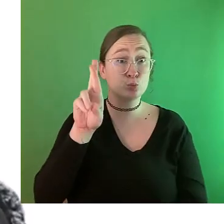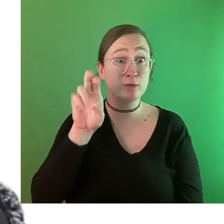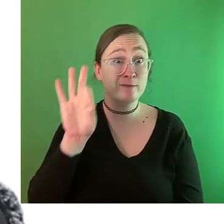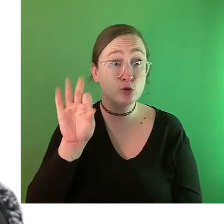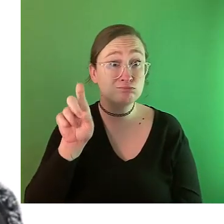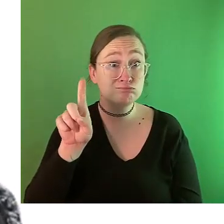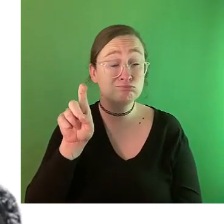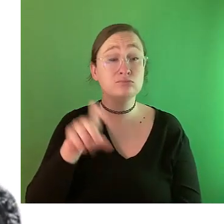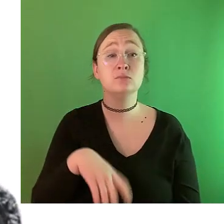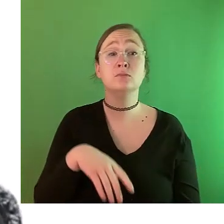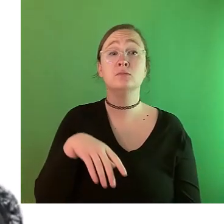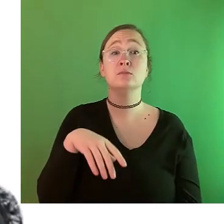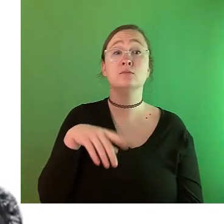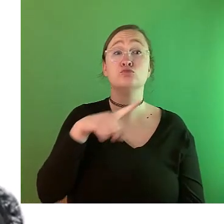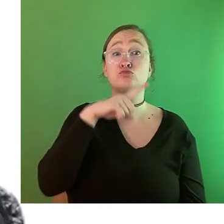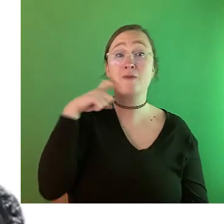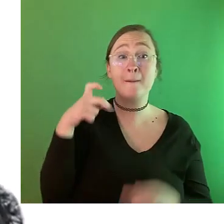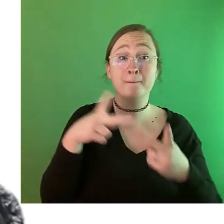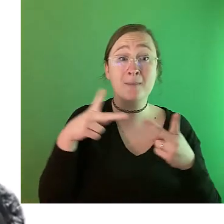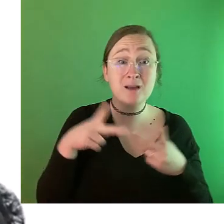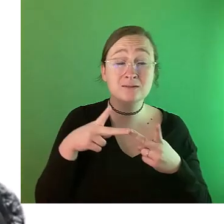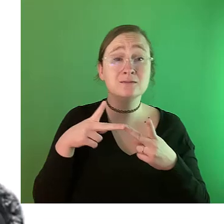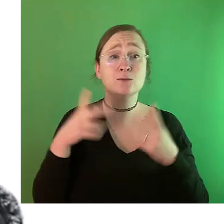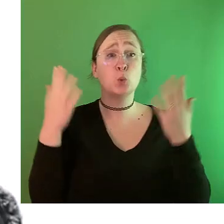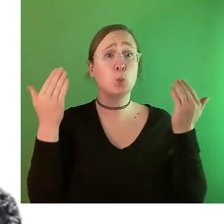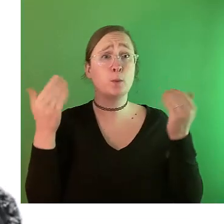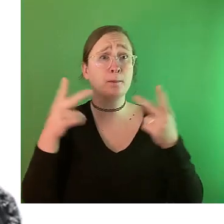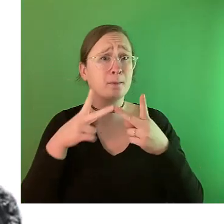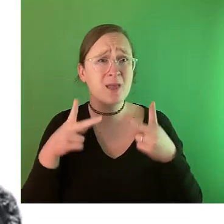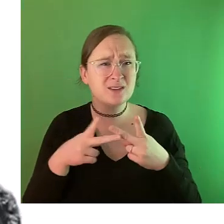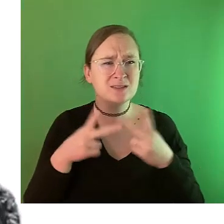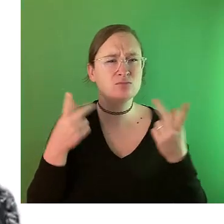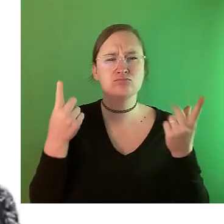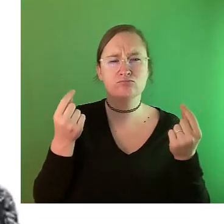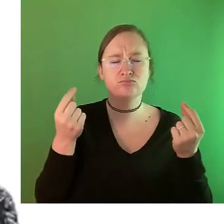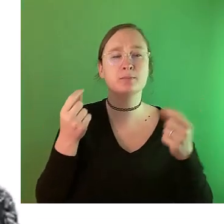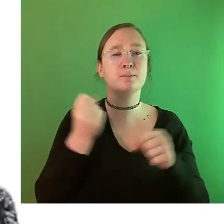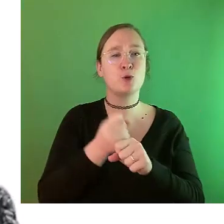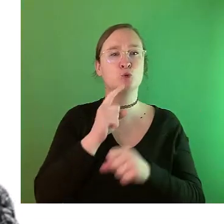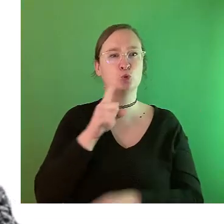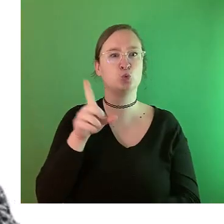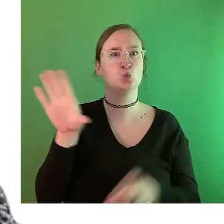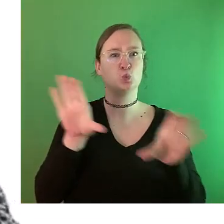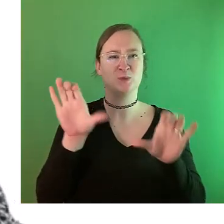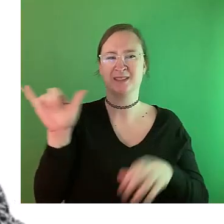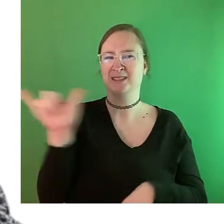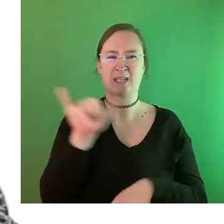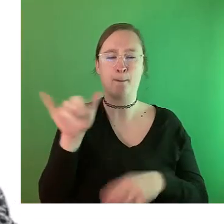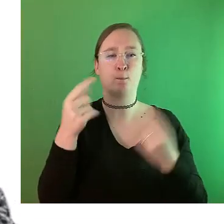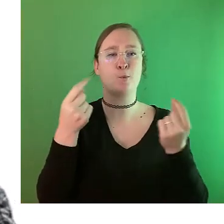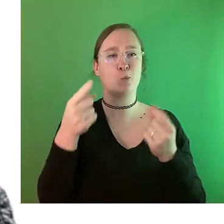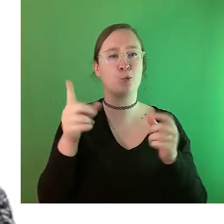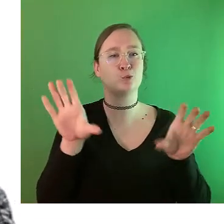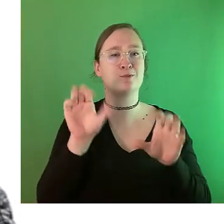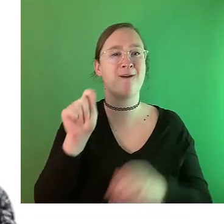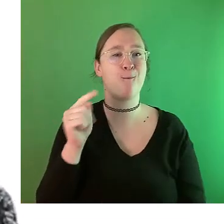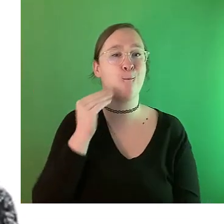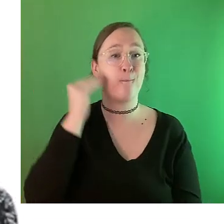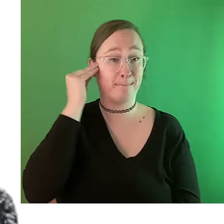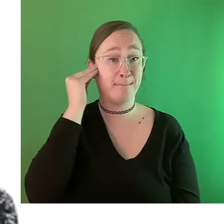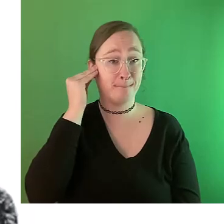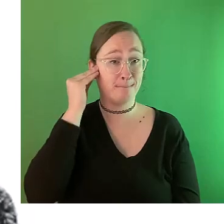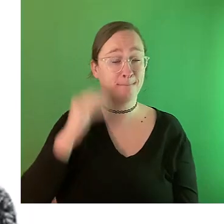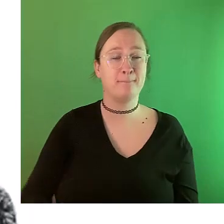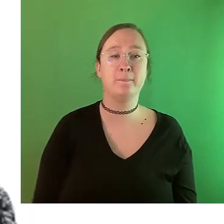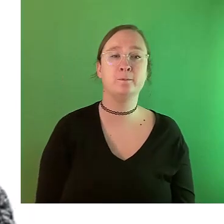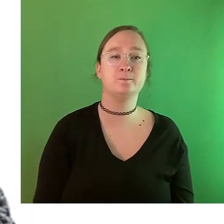sure that you have those in an emergency kit to bring with you if you have to evacuate. And then durable medical supplies and equipment,